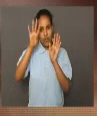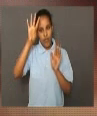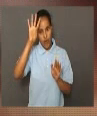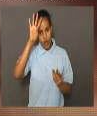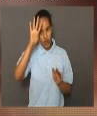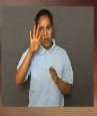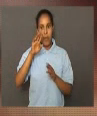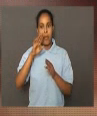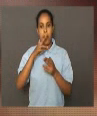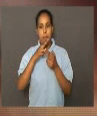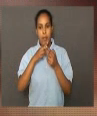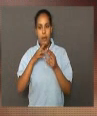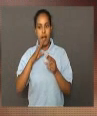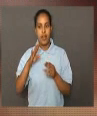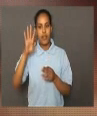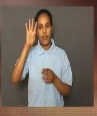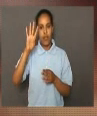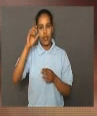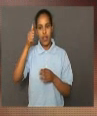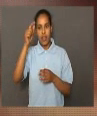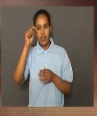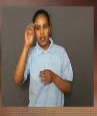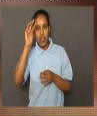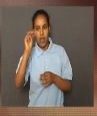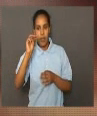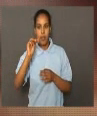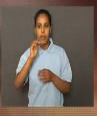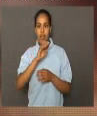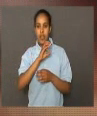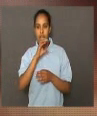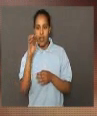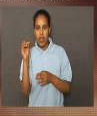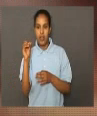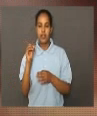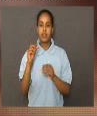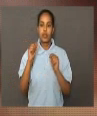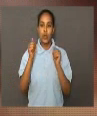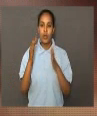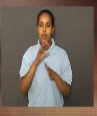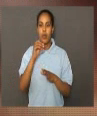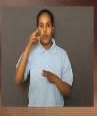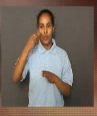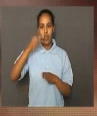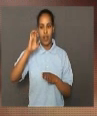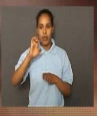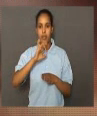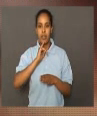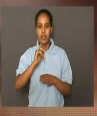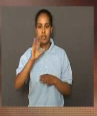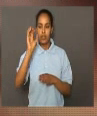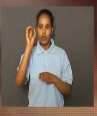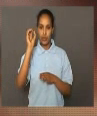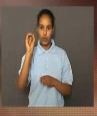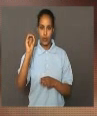by 4 atm. And the solubility of helium is